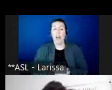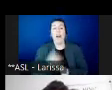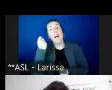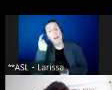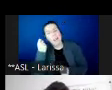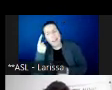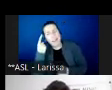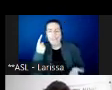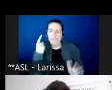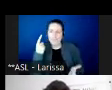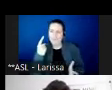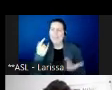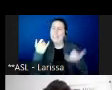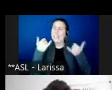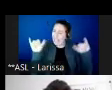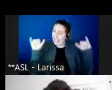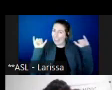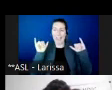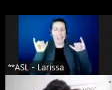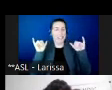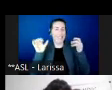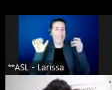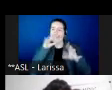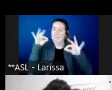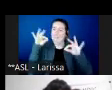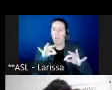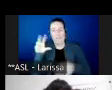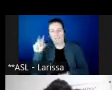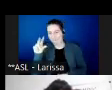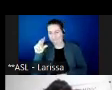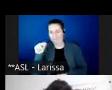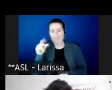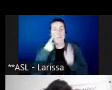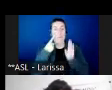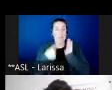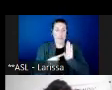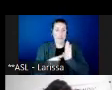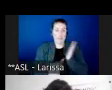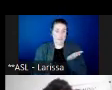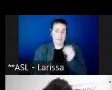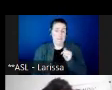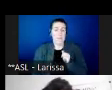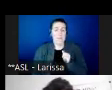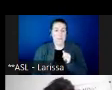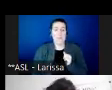still room for improvement. For example,